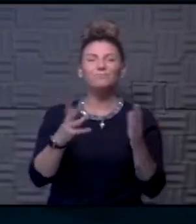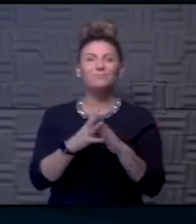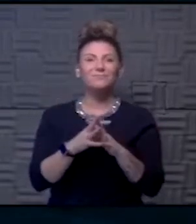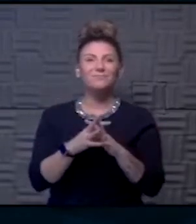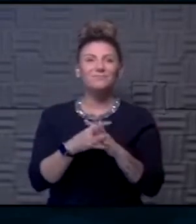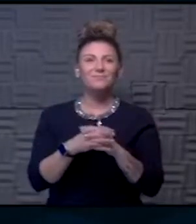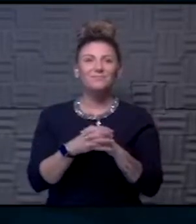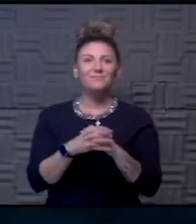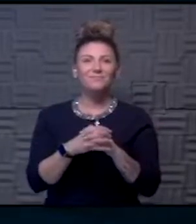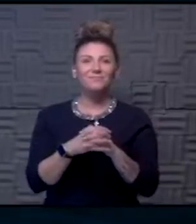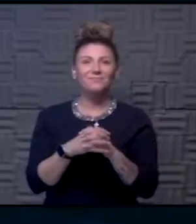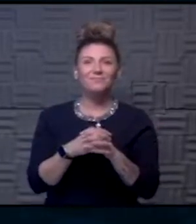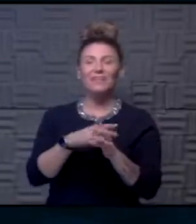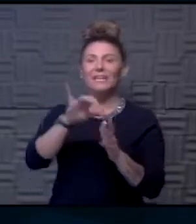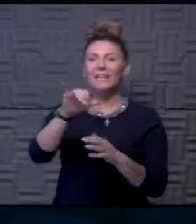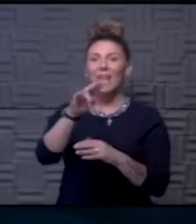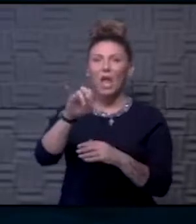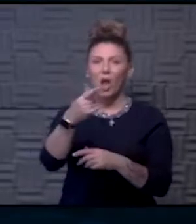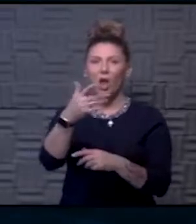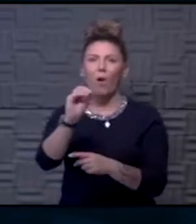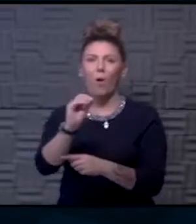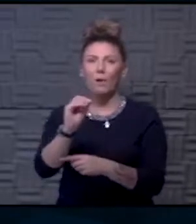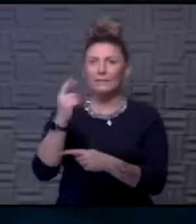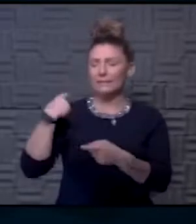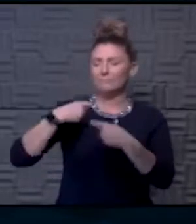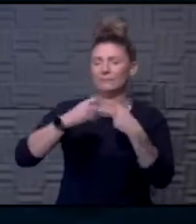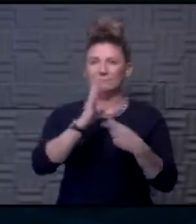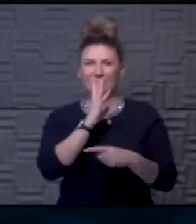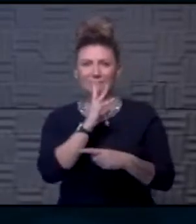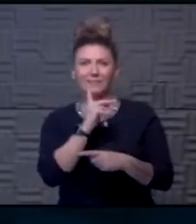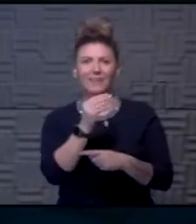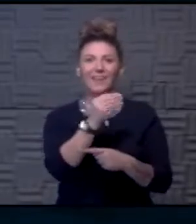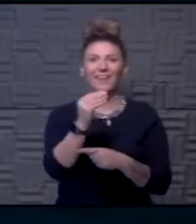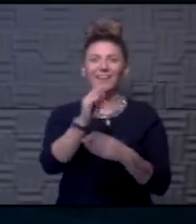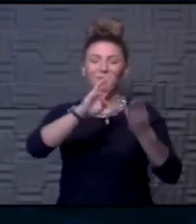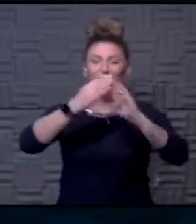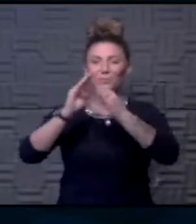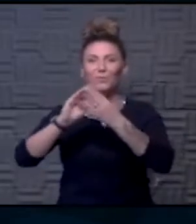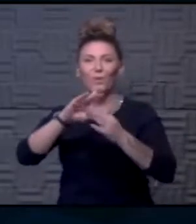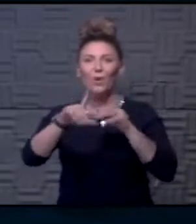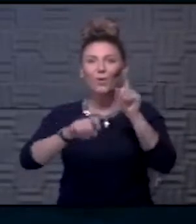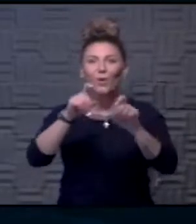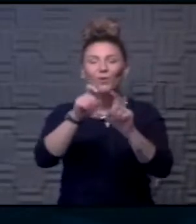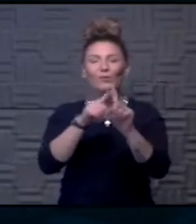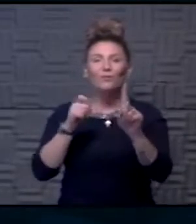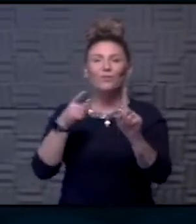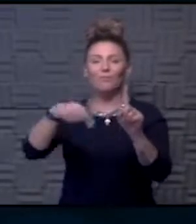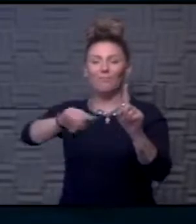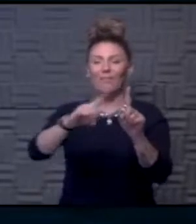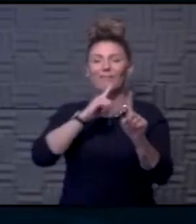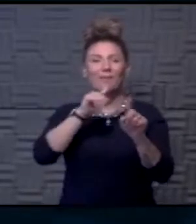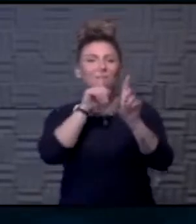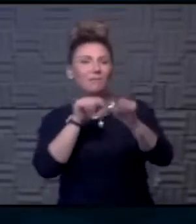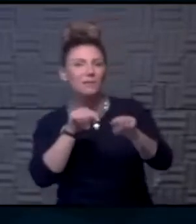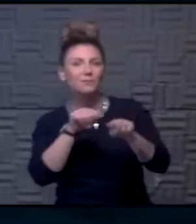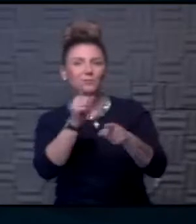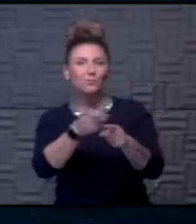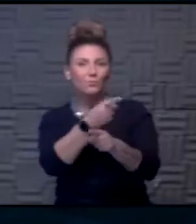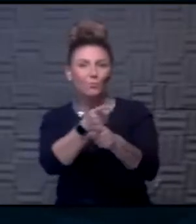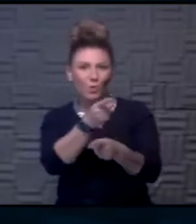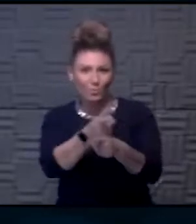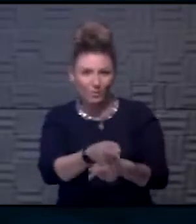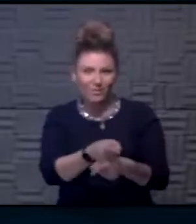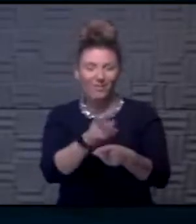the Jayhawk. And we get community questions from the community and we answer them in an appropriate way. So this one